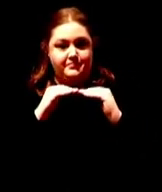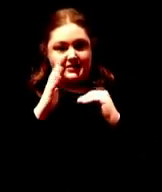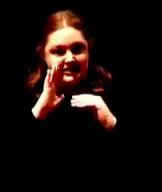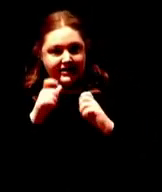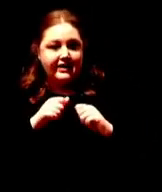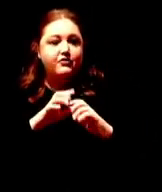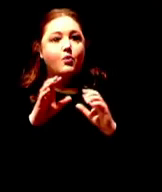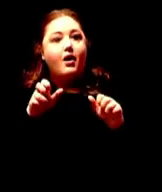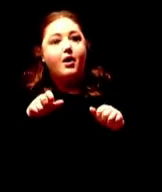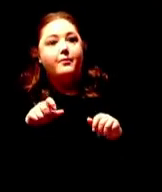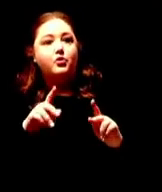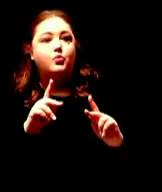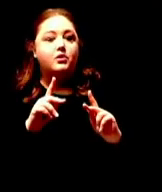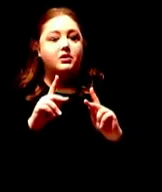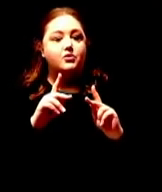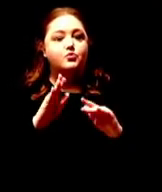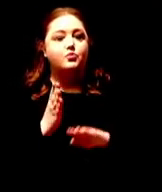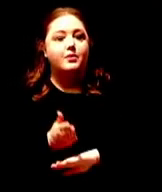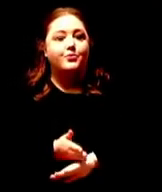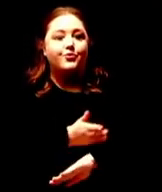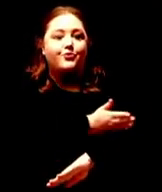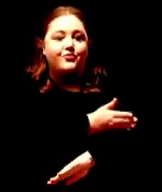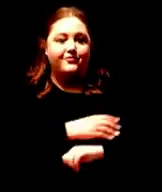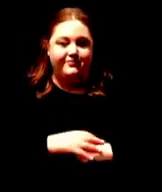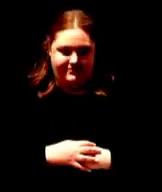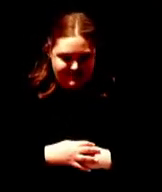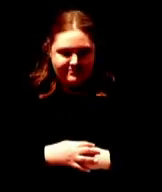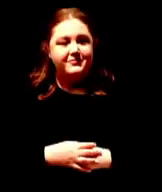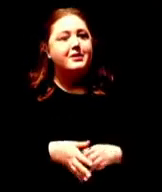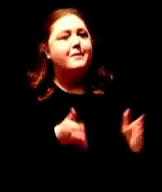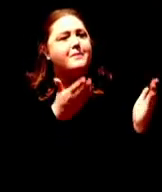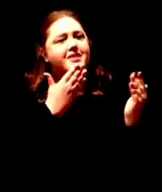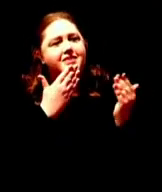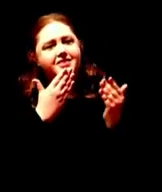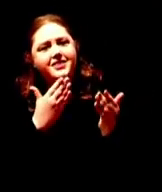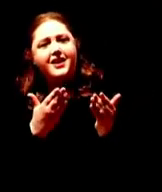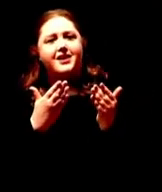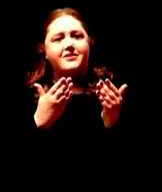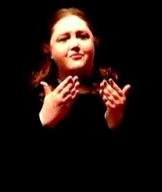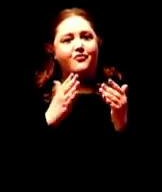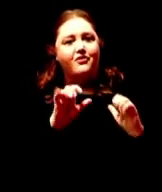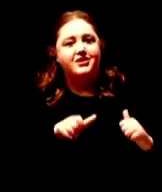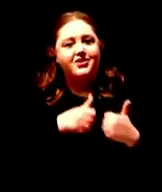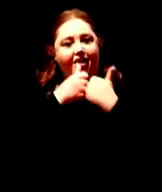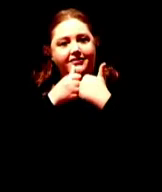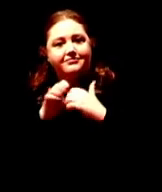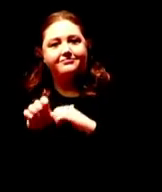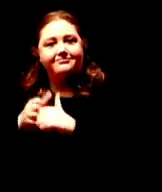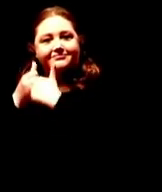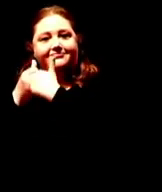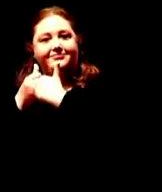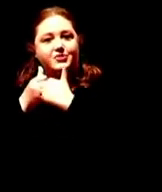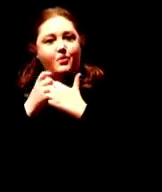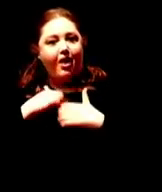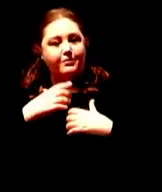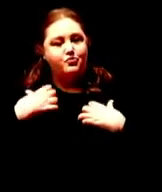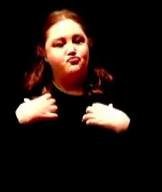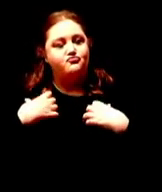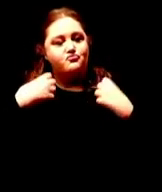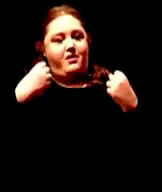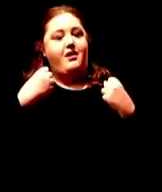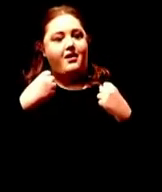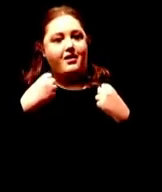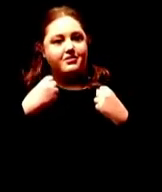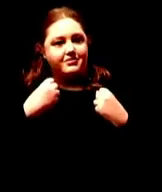you opportunities for improvement. Be thankful for each new challenge, because it will build your strength